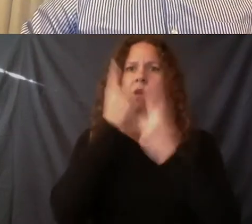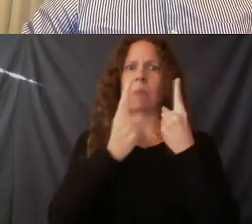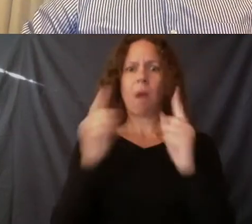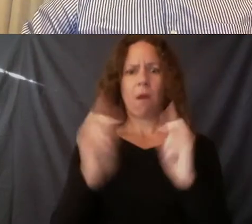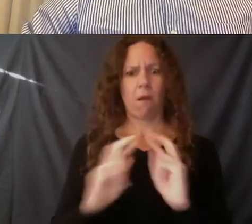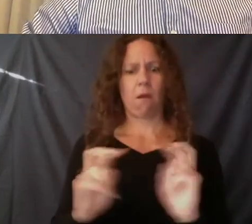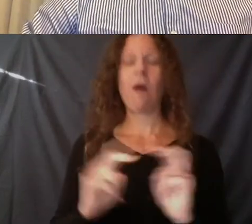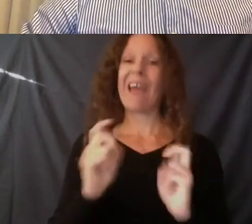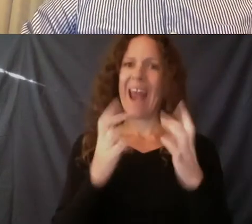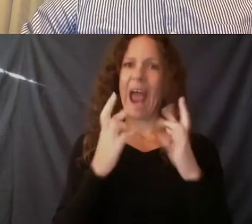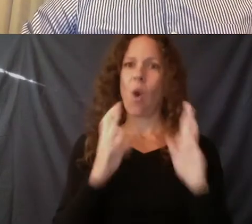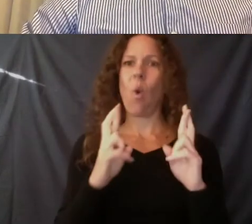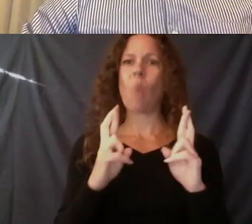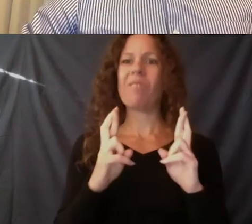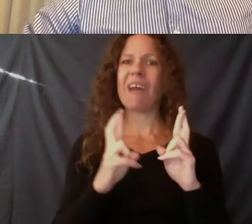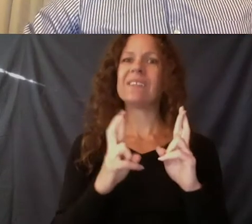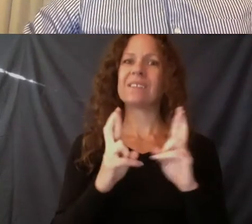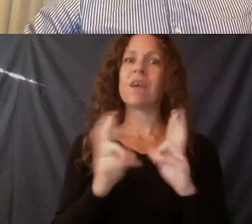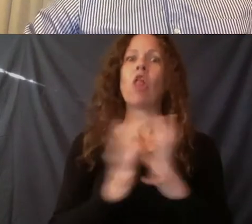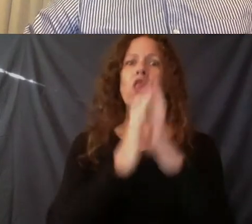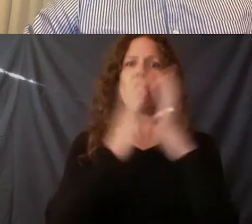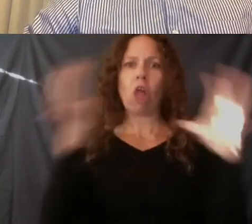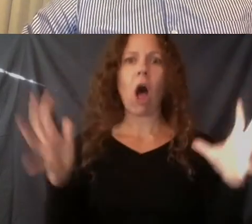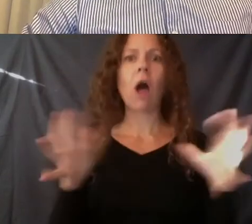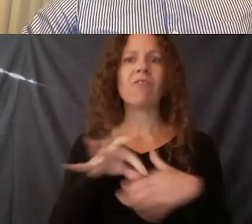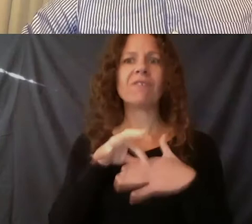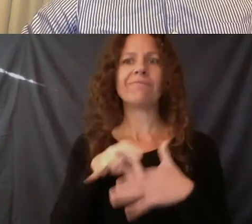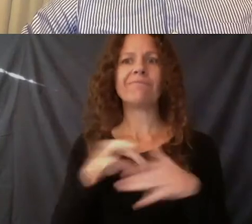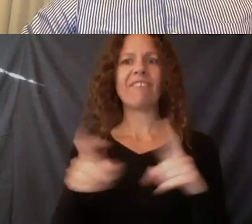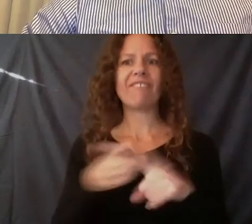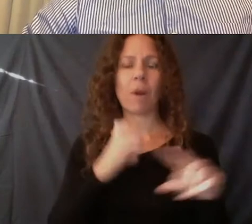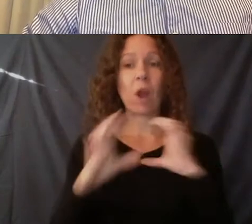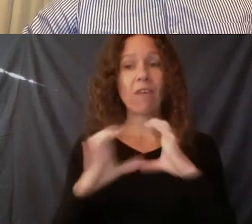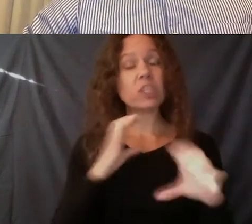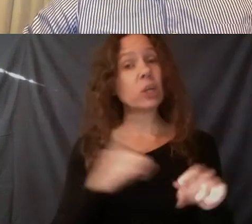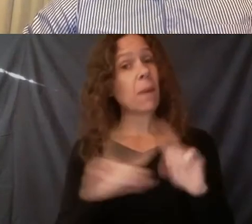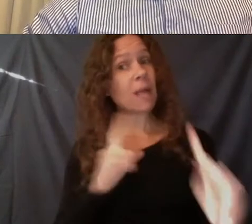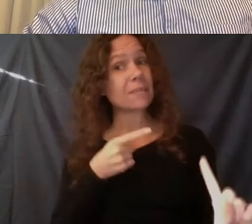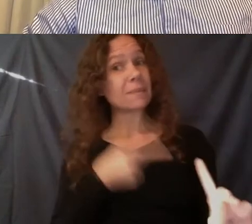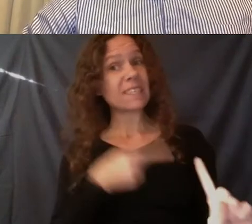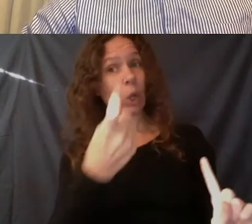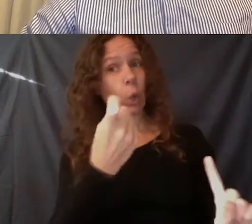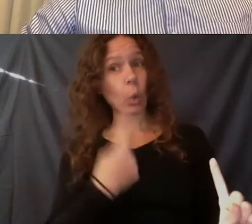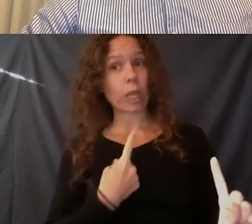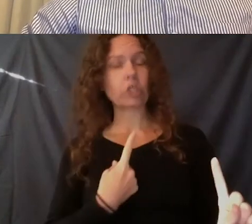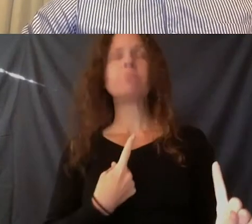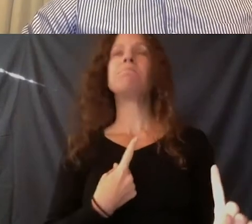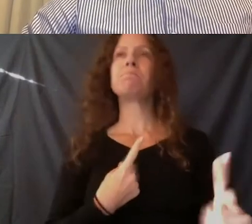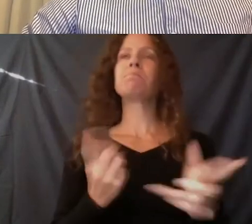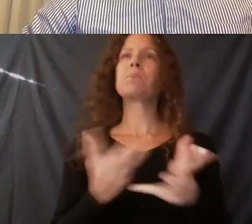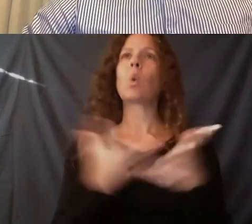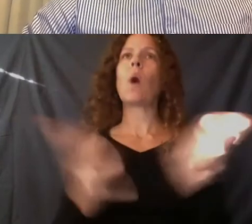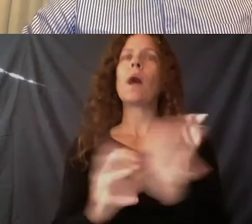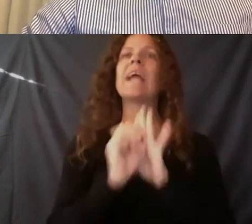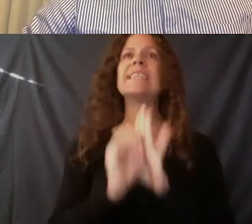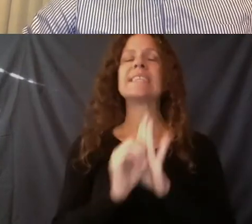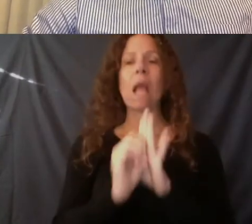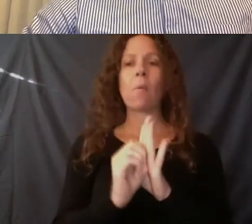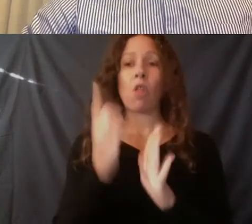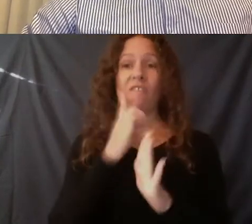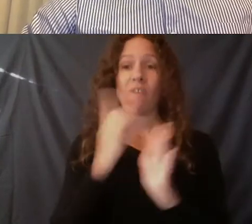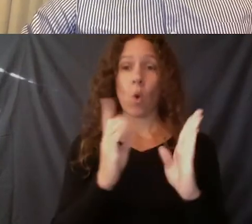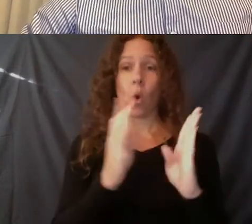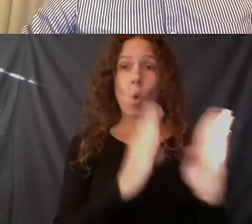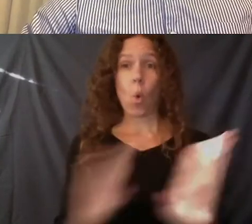this conversation is. But the specific question you asked was, what is an example of organizing,